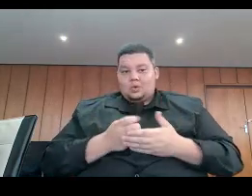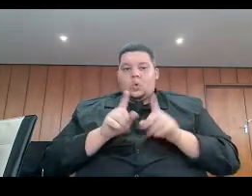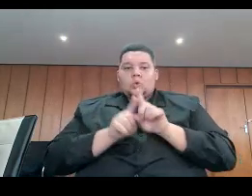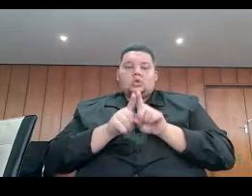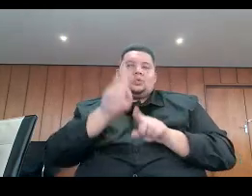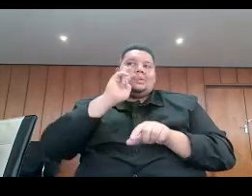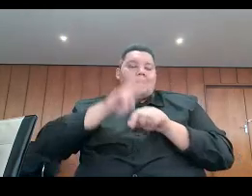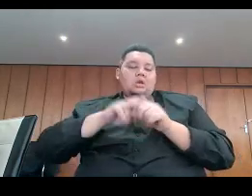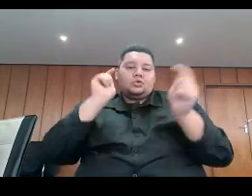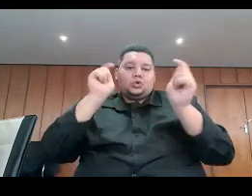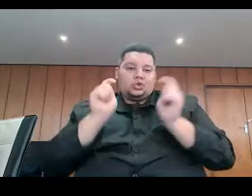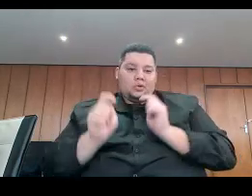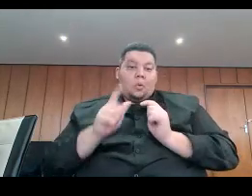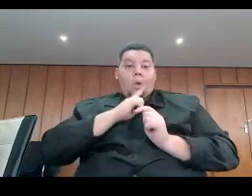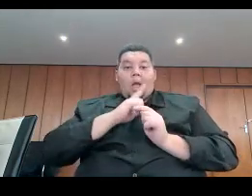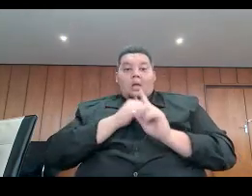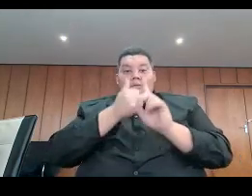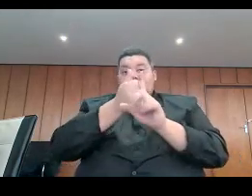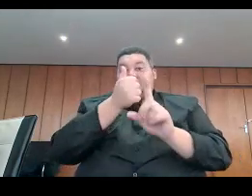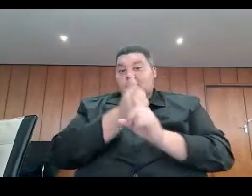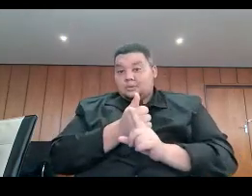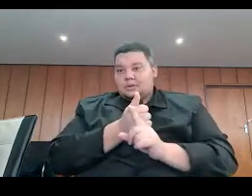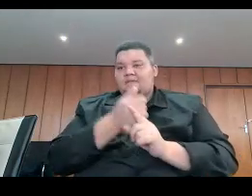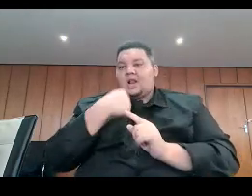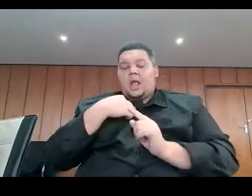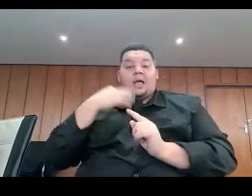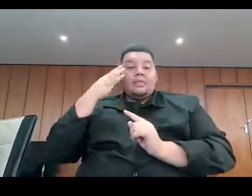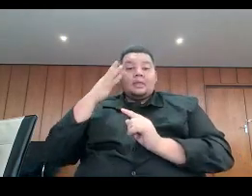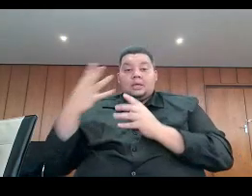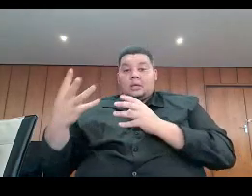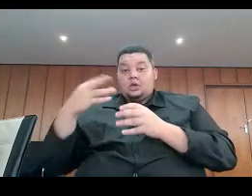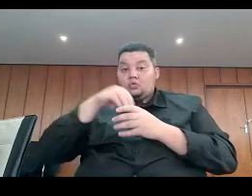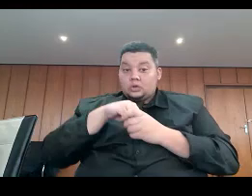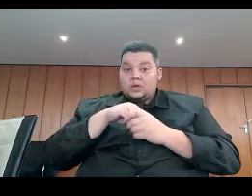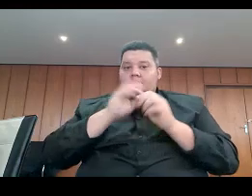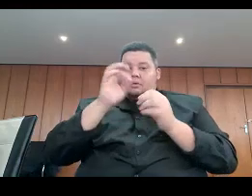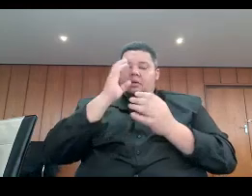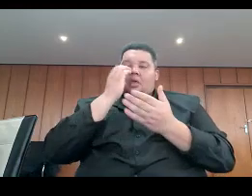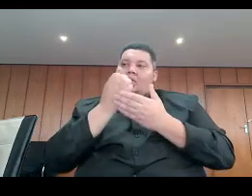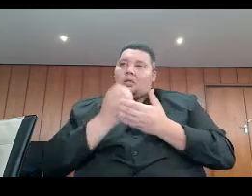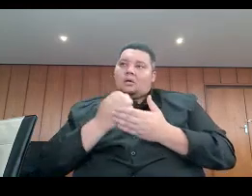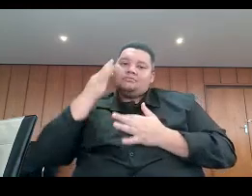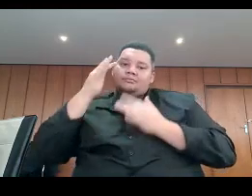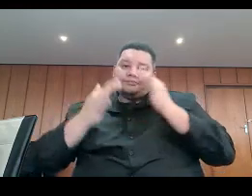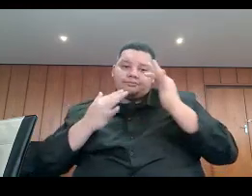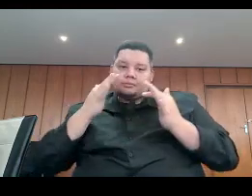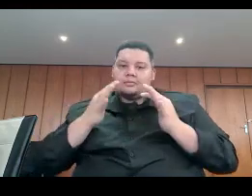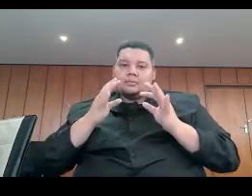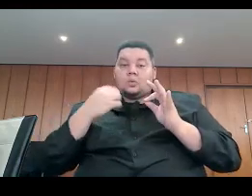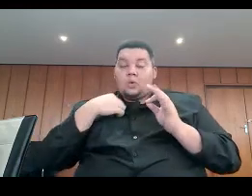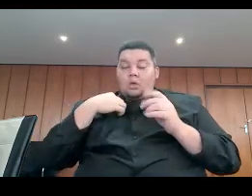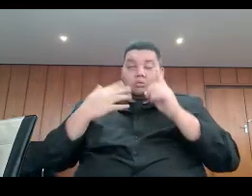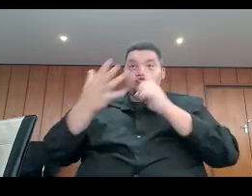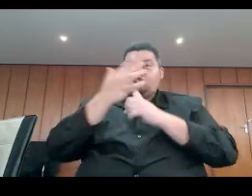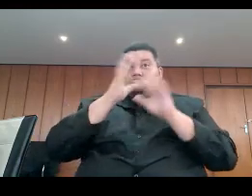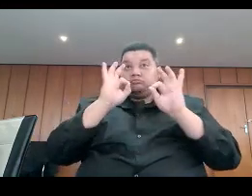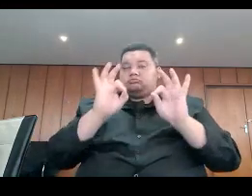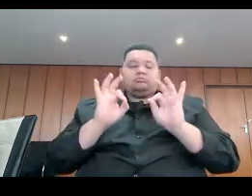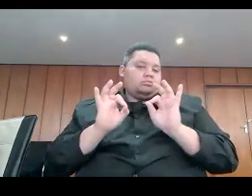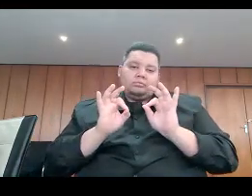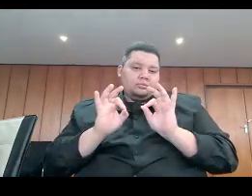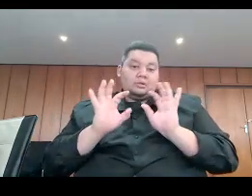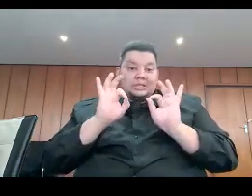transformation because it in itself, I think inclusivity as an ethical consideration isn't there fully, and